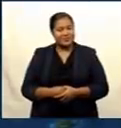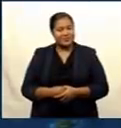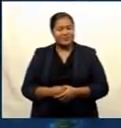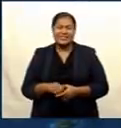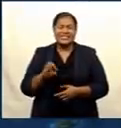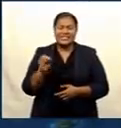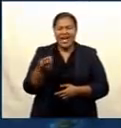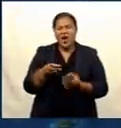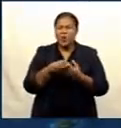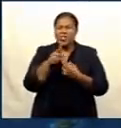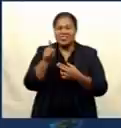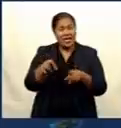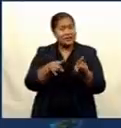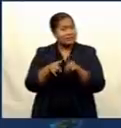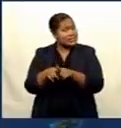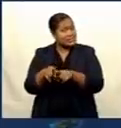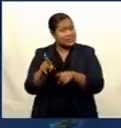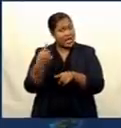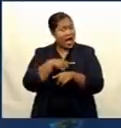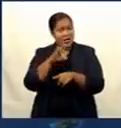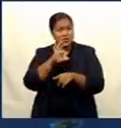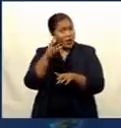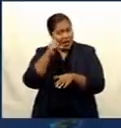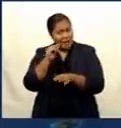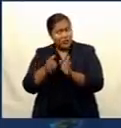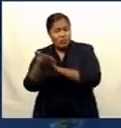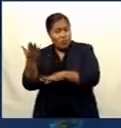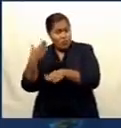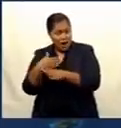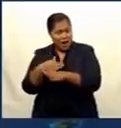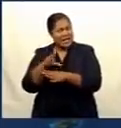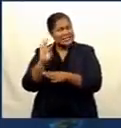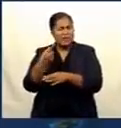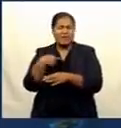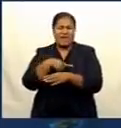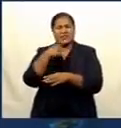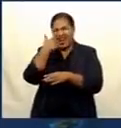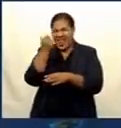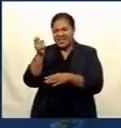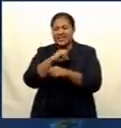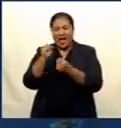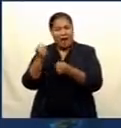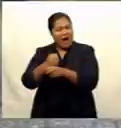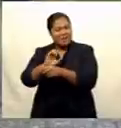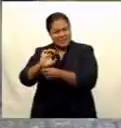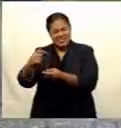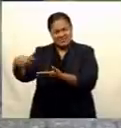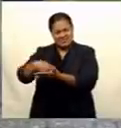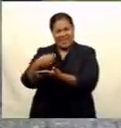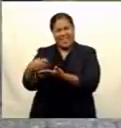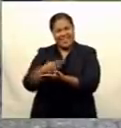So with that, obviously we are not able to go to work, but some of us are lucky that our company is still paying us.